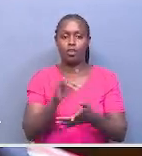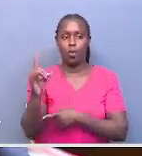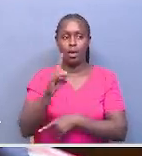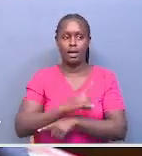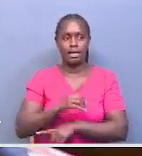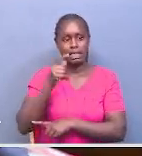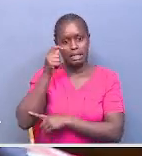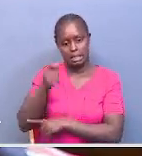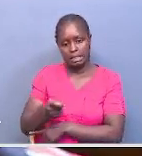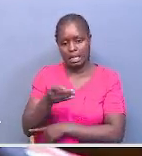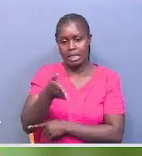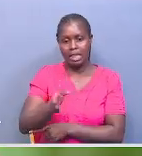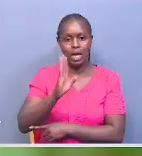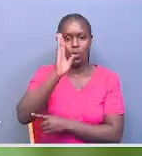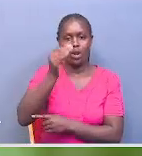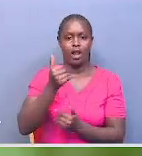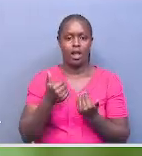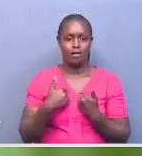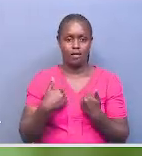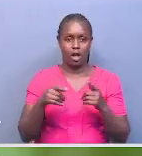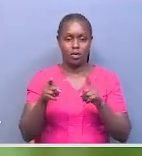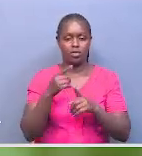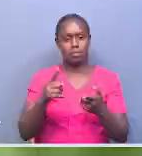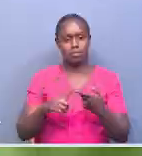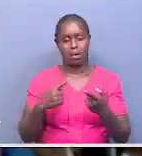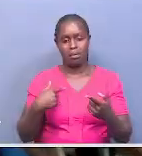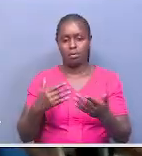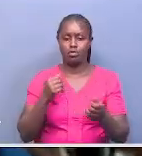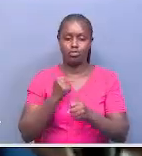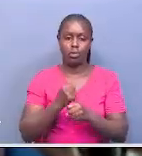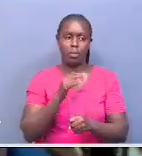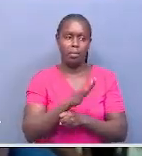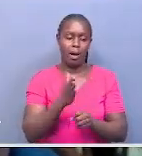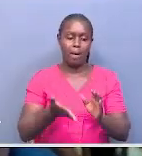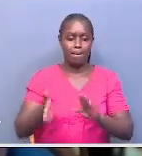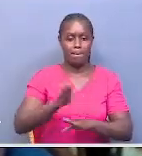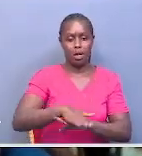be theirs and that they might just get their rightful jobs back.